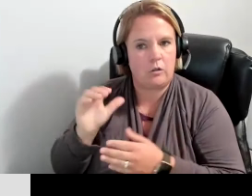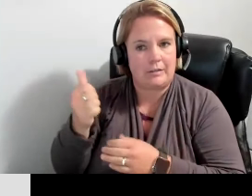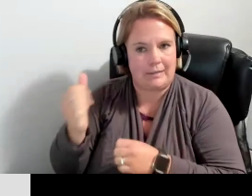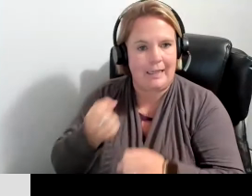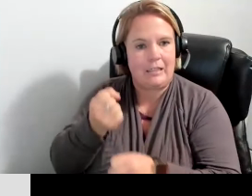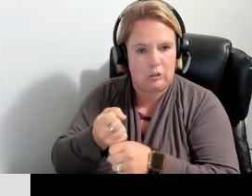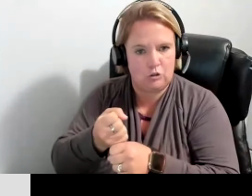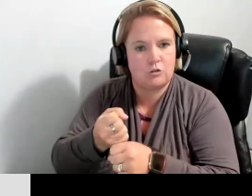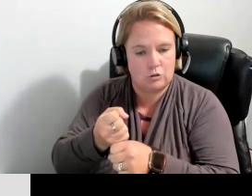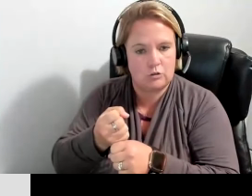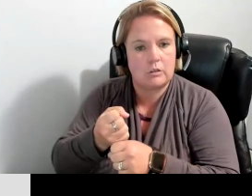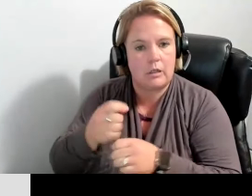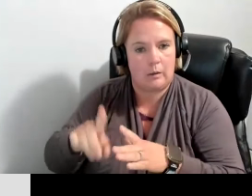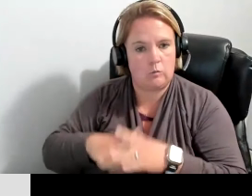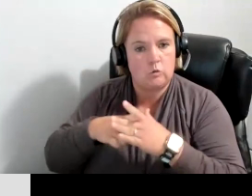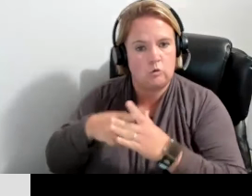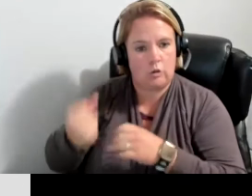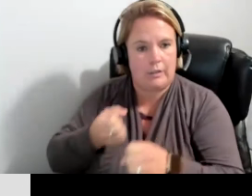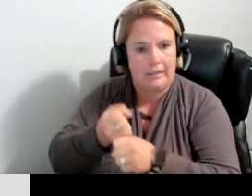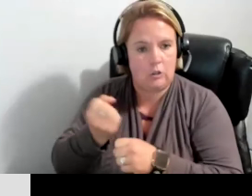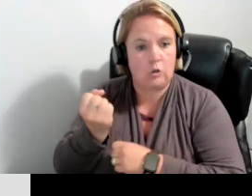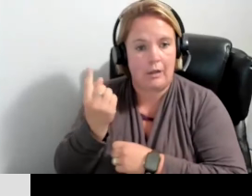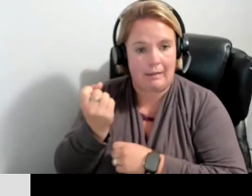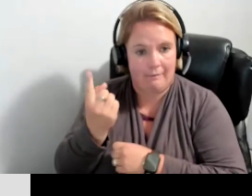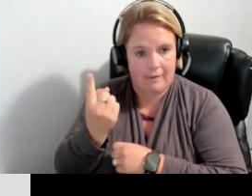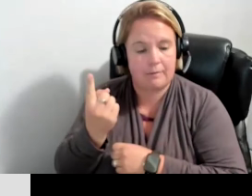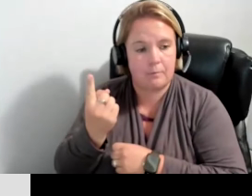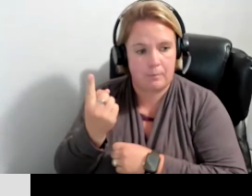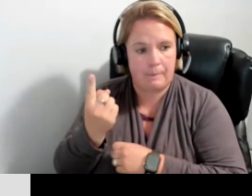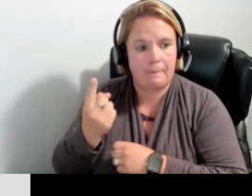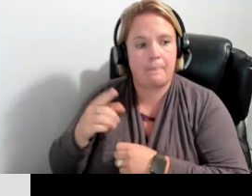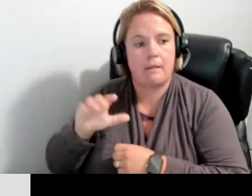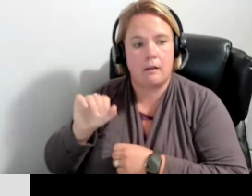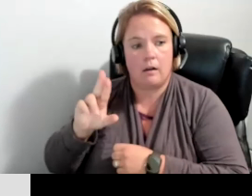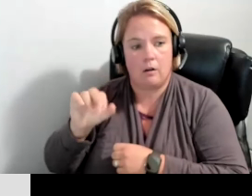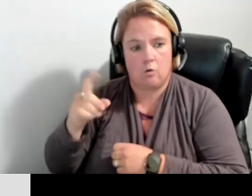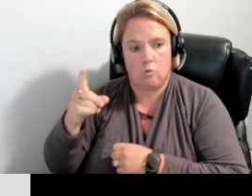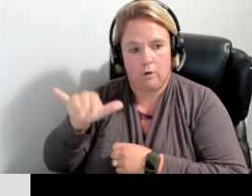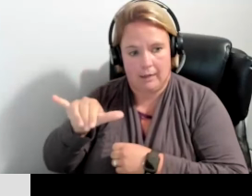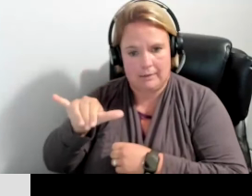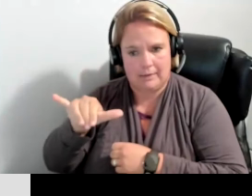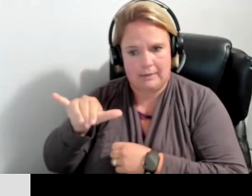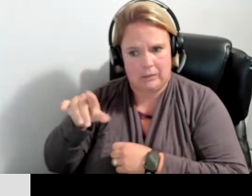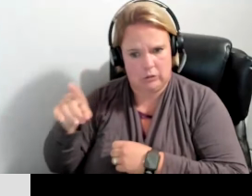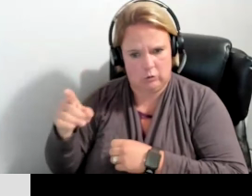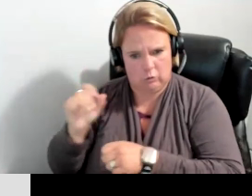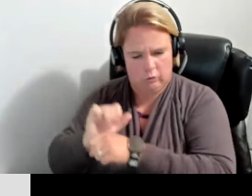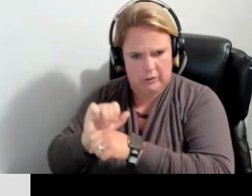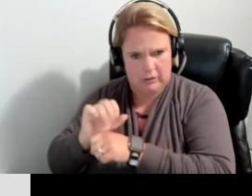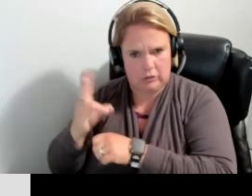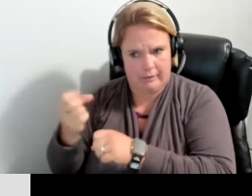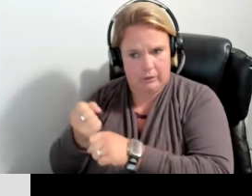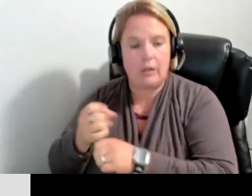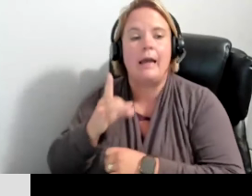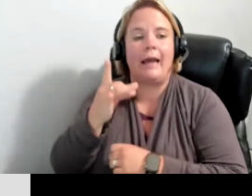going into starting year 11 now for me. And then Roxy, you've been with us, what, like 7 years? Going into 8.